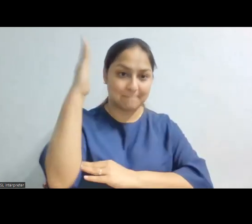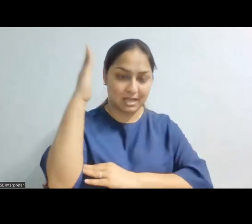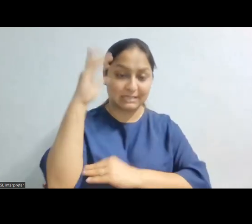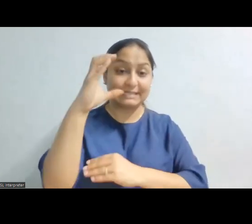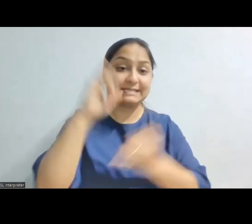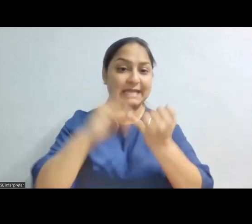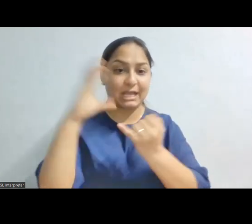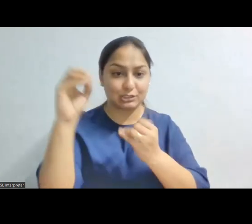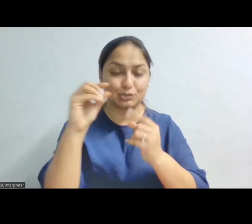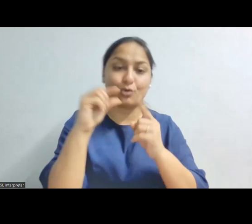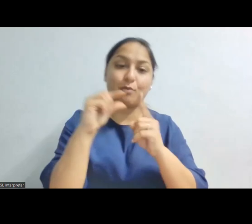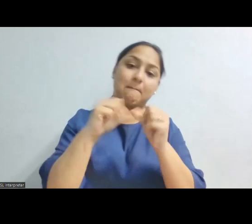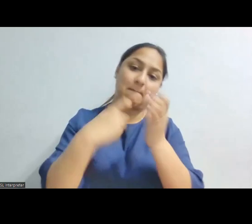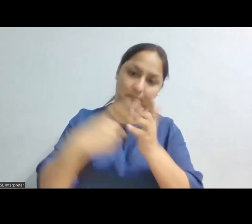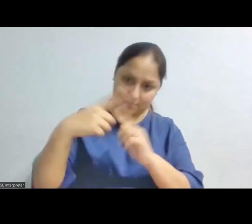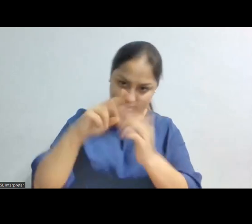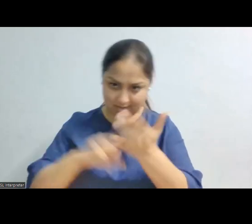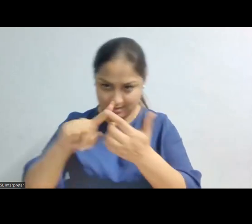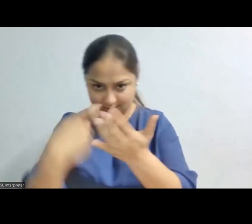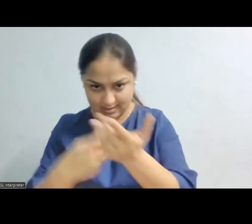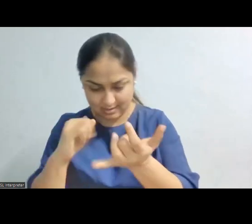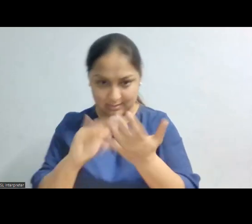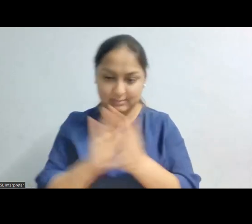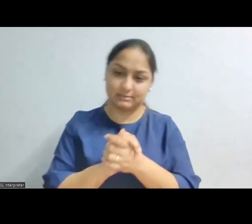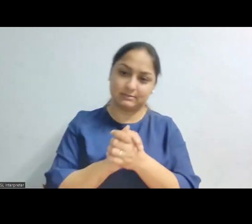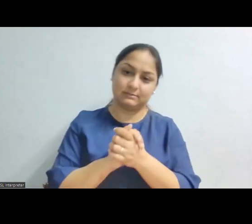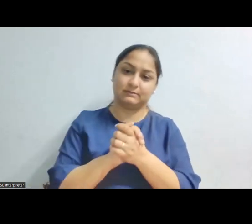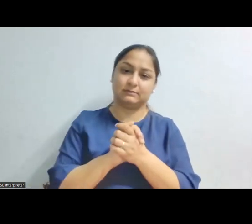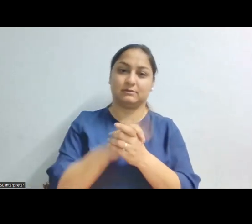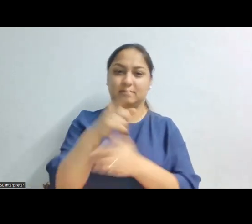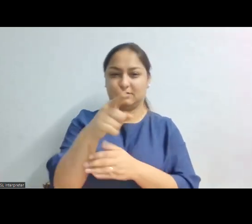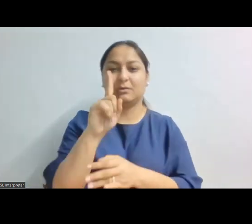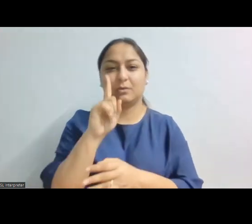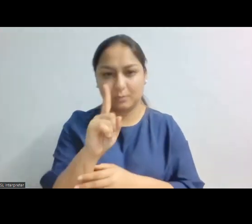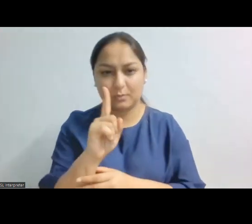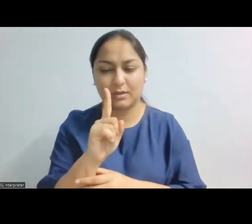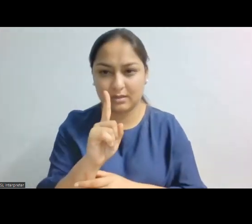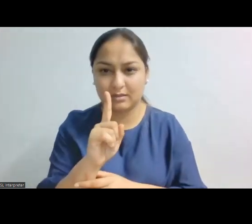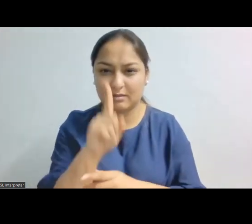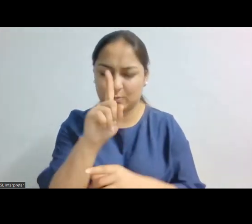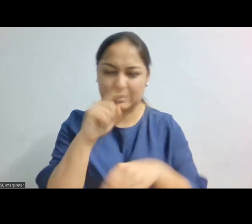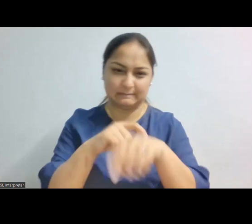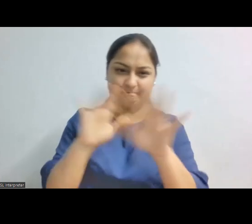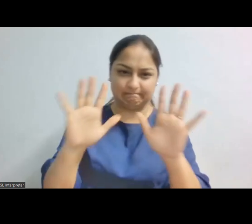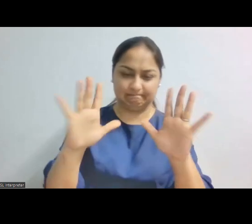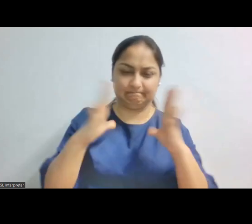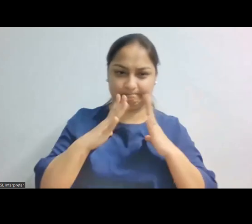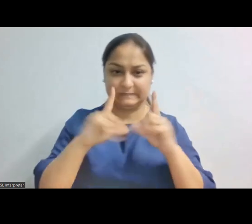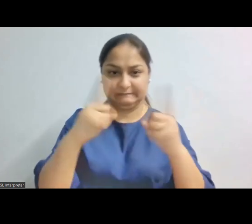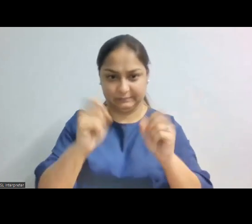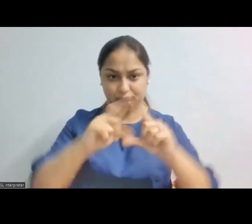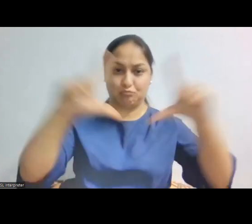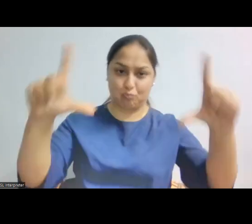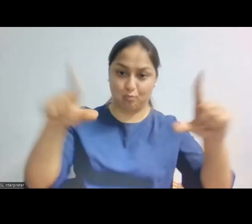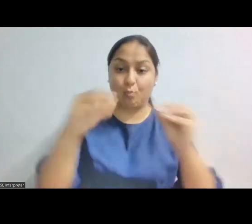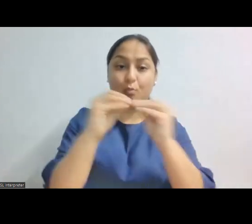partners. So just one moment, I will open this board now. Hopefully